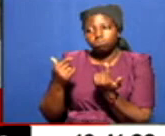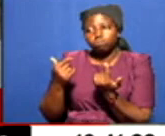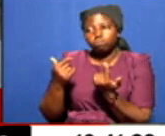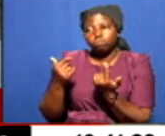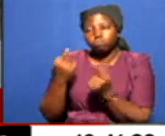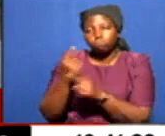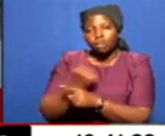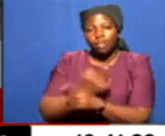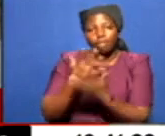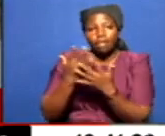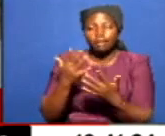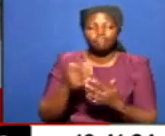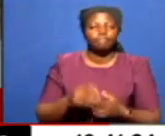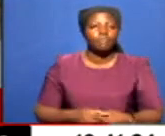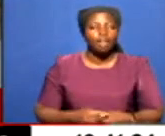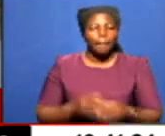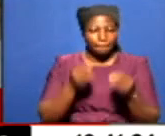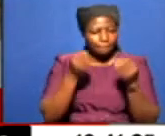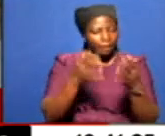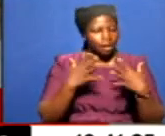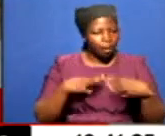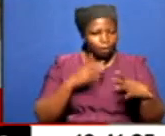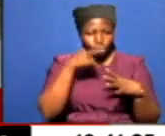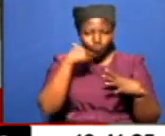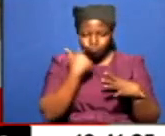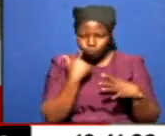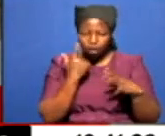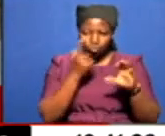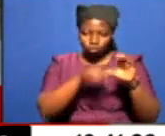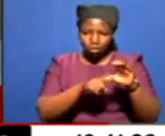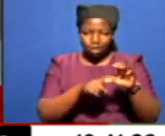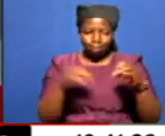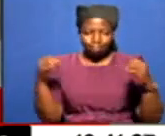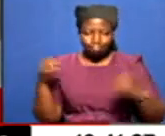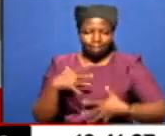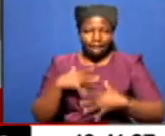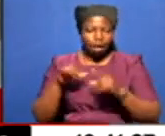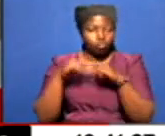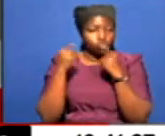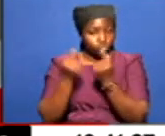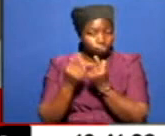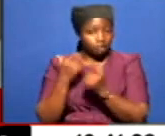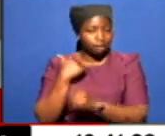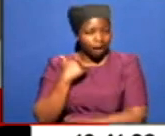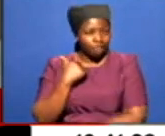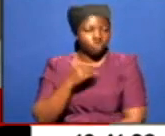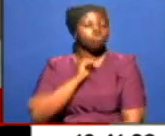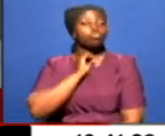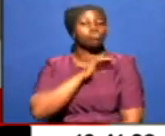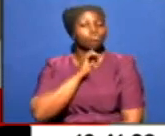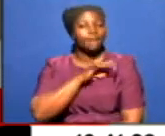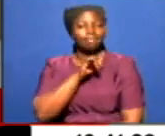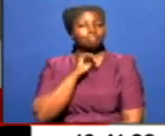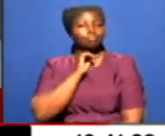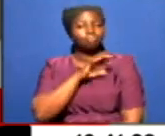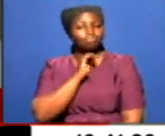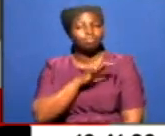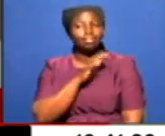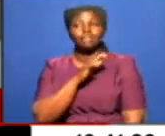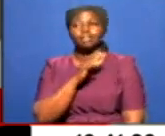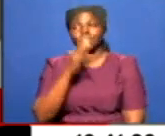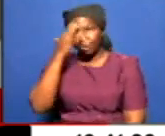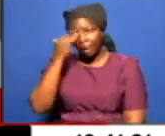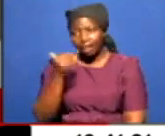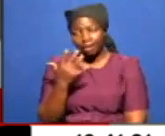Many people who are radicalized or recruited into terror groups, they have grievances. So these grievances are brought about by the push and pull